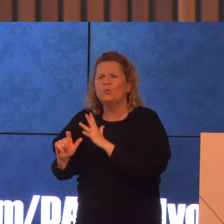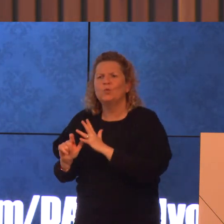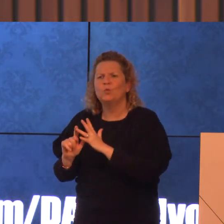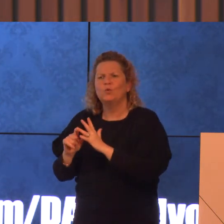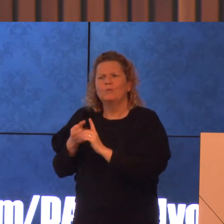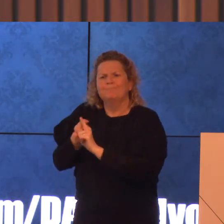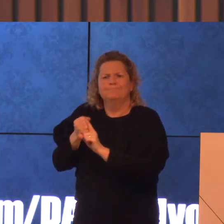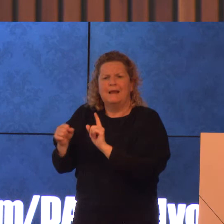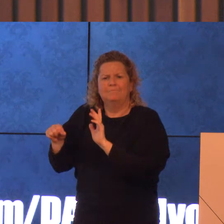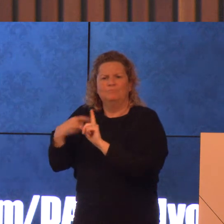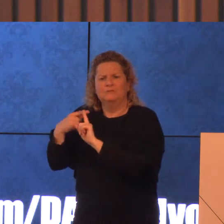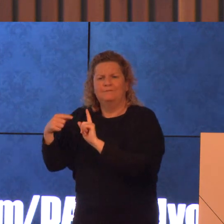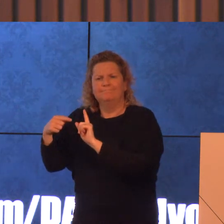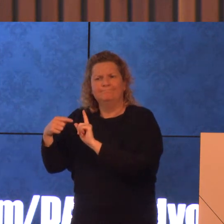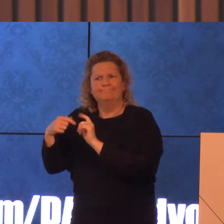words of Mariah Carey,